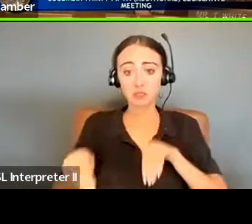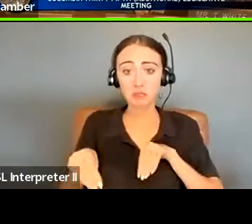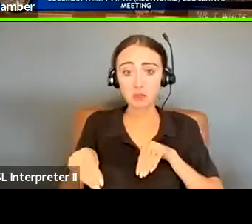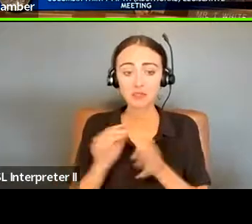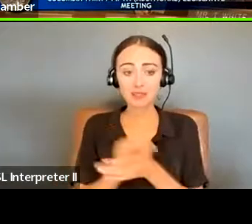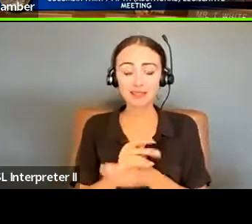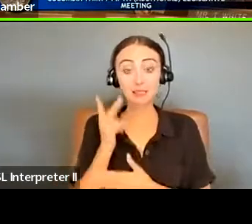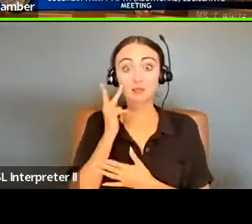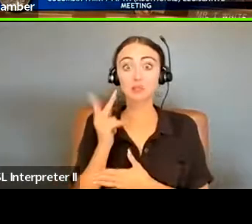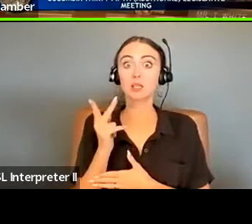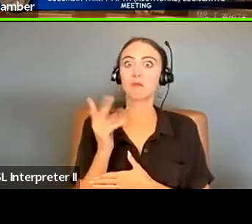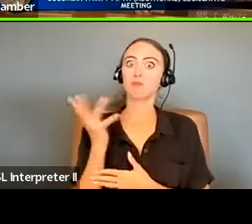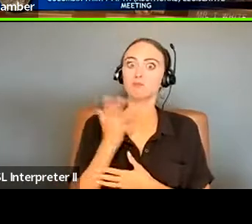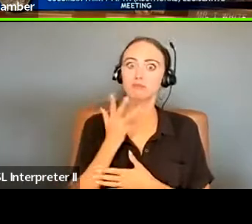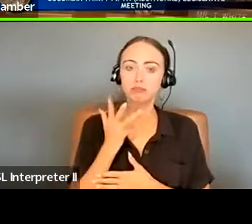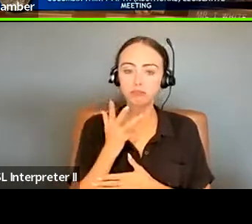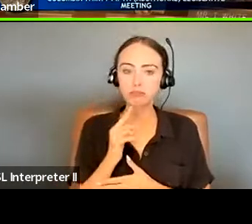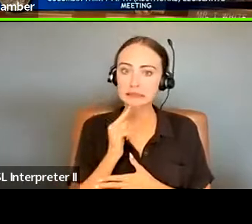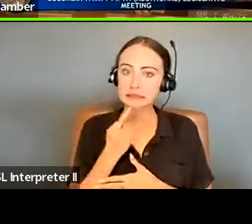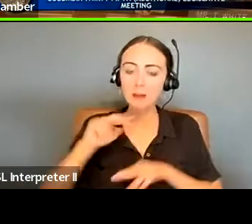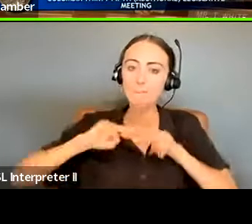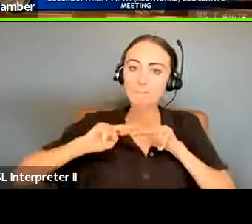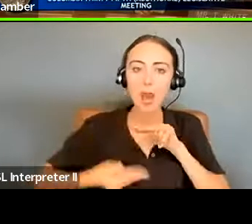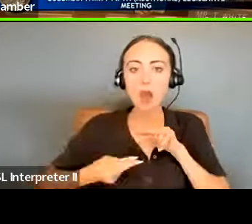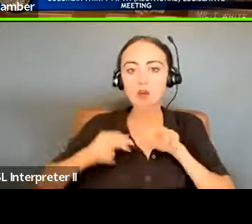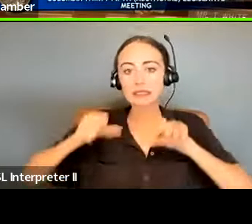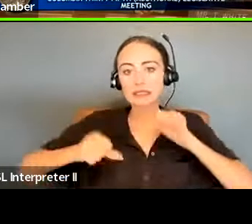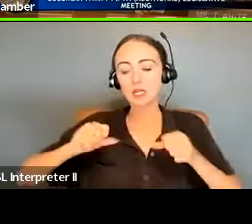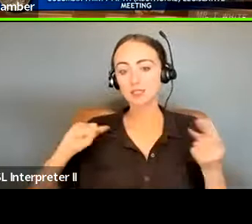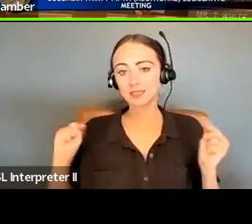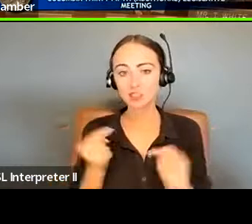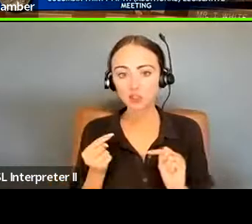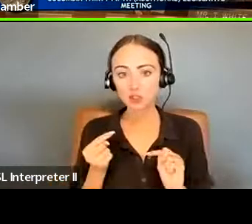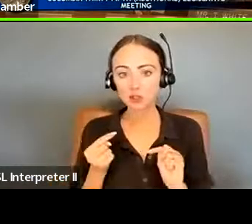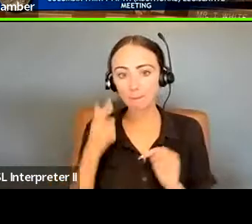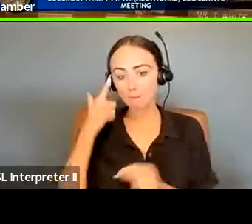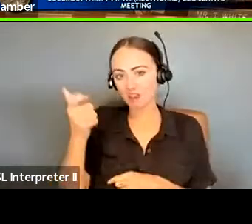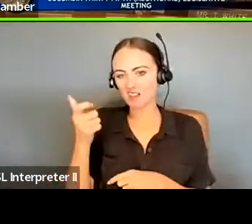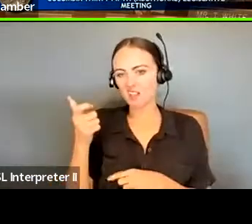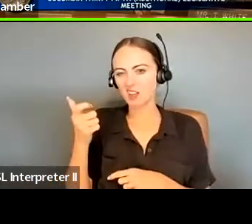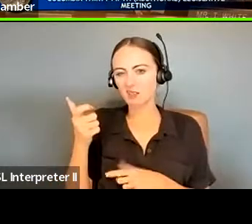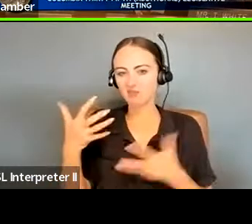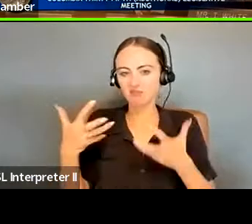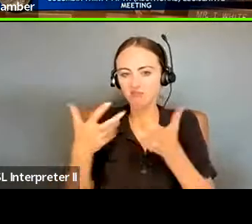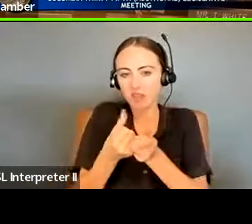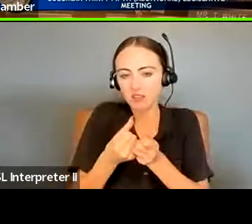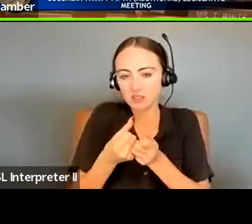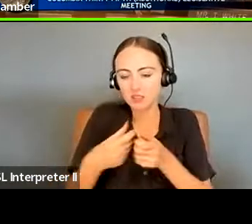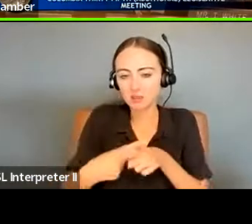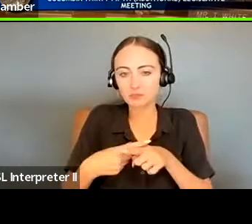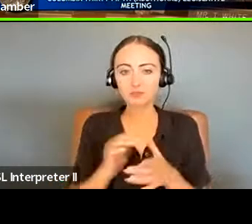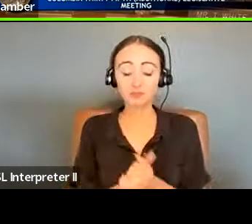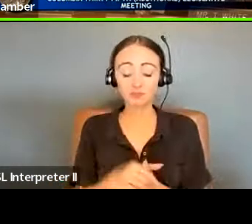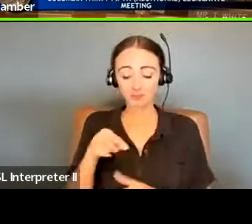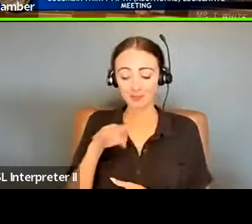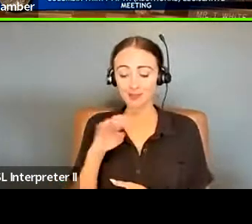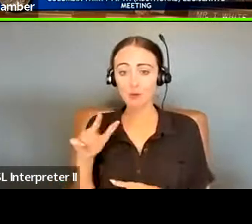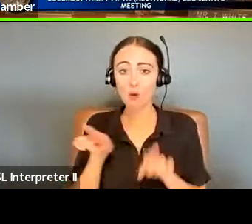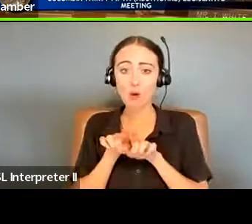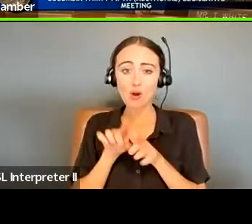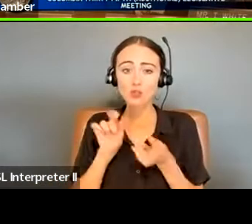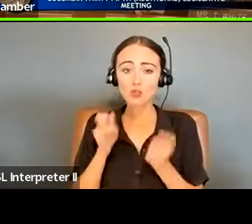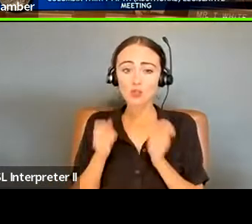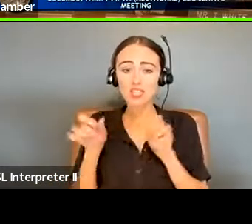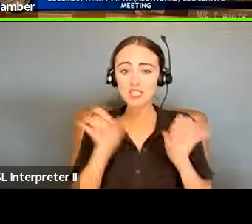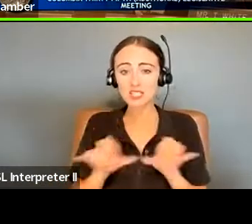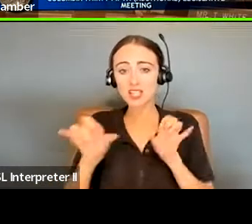have seen truly dramatic drops in cyclist injuries from traffic crashes. This bill also changes the standard for